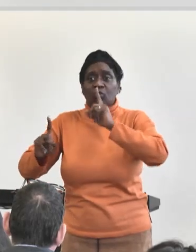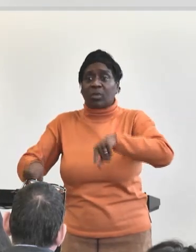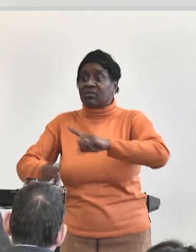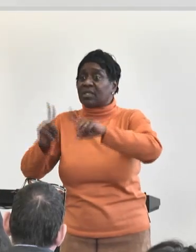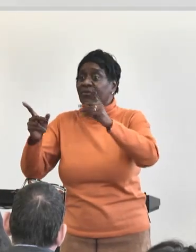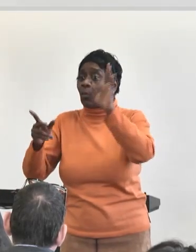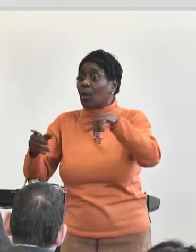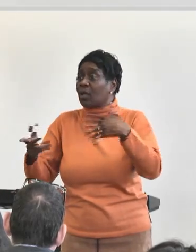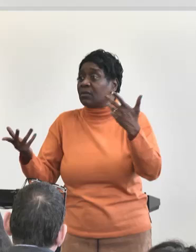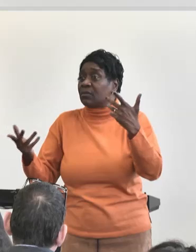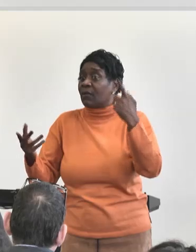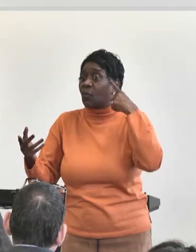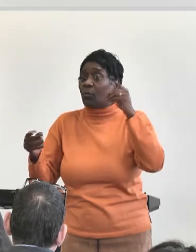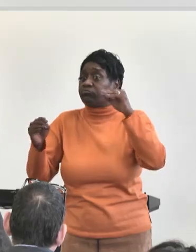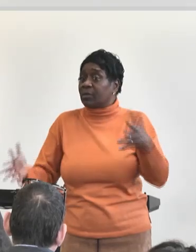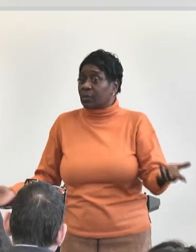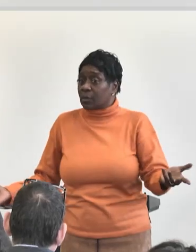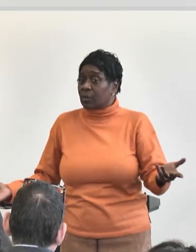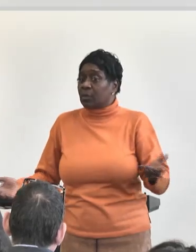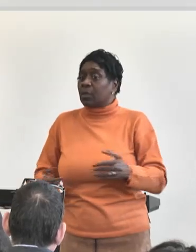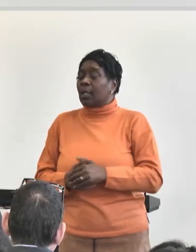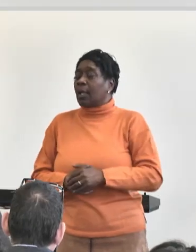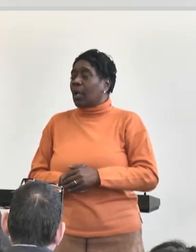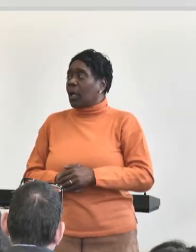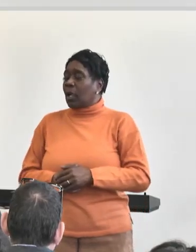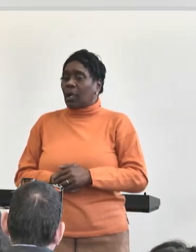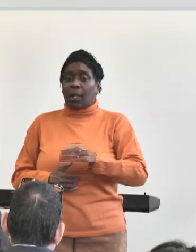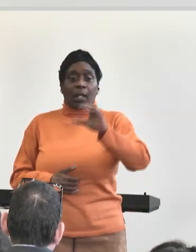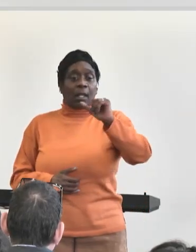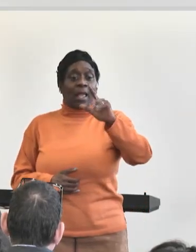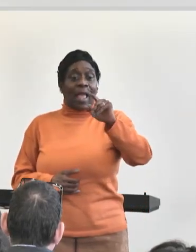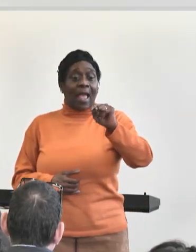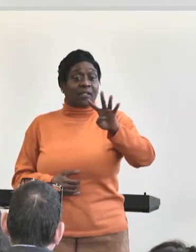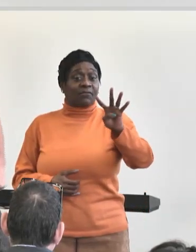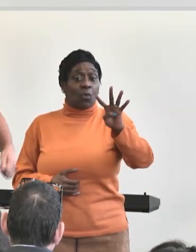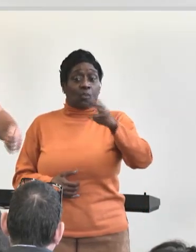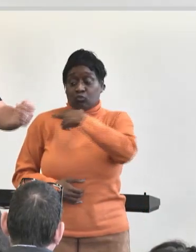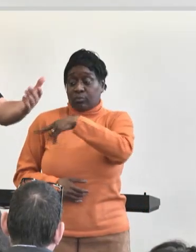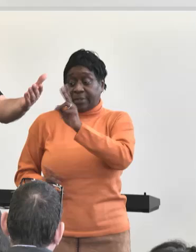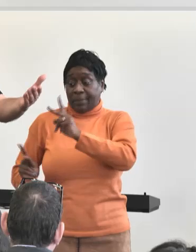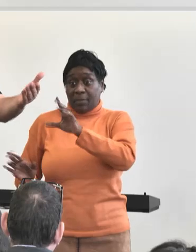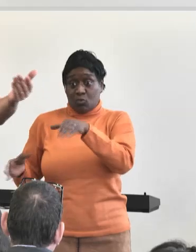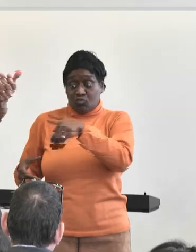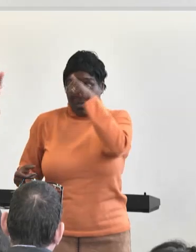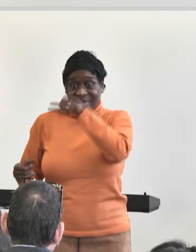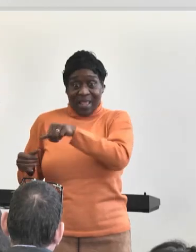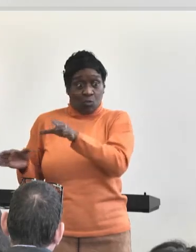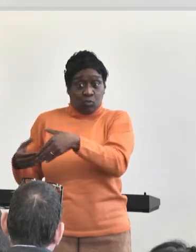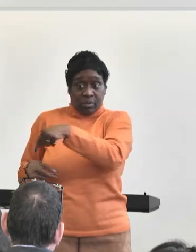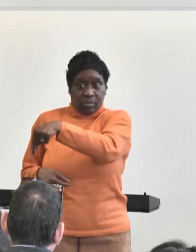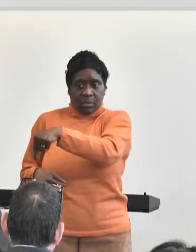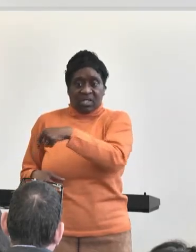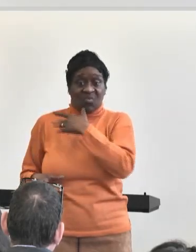to that miracle. Gente reacciona diferente a ese milagro. In Acts 4, the religious people en Hechos 4, los líderes religiosos